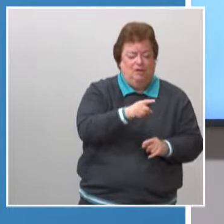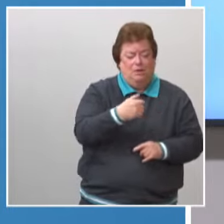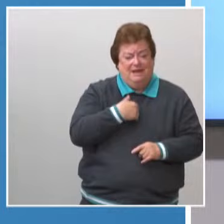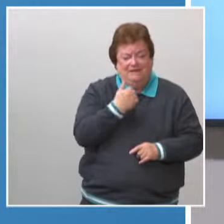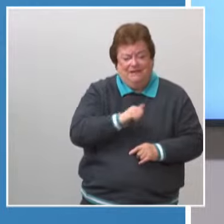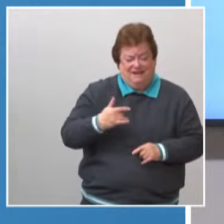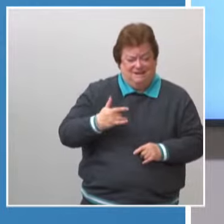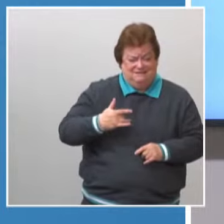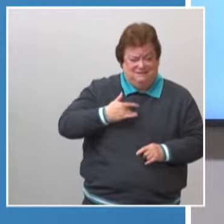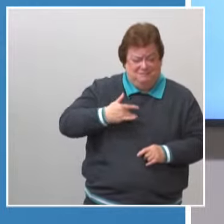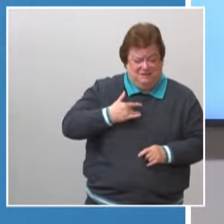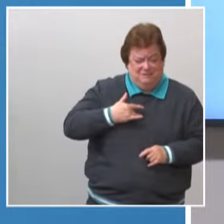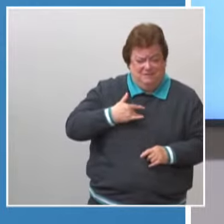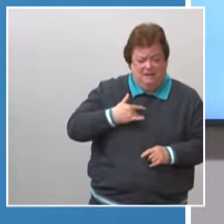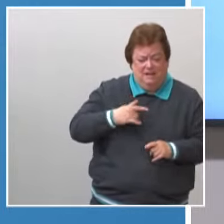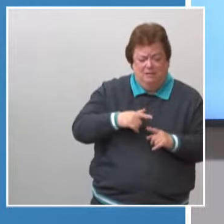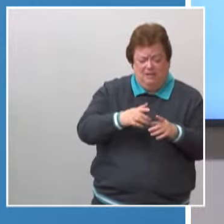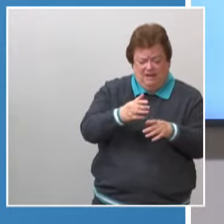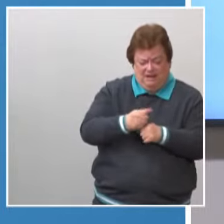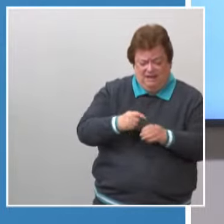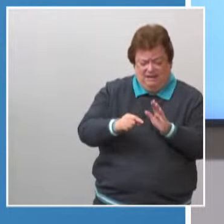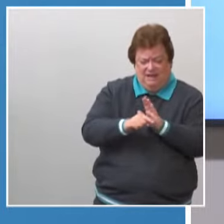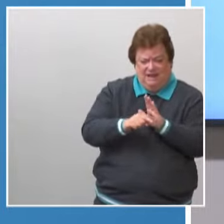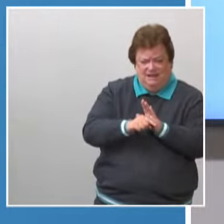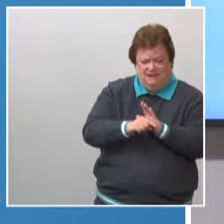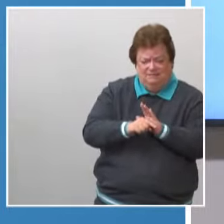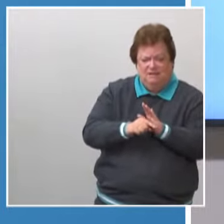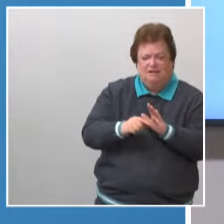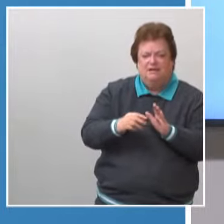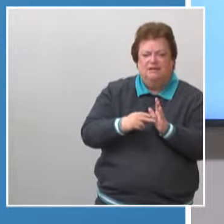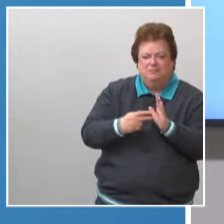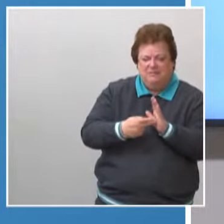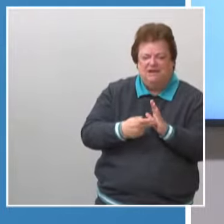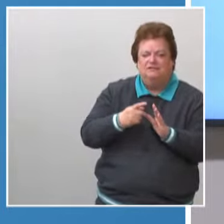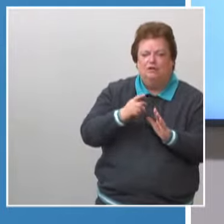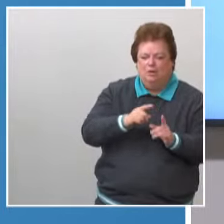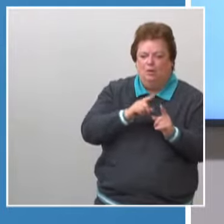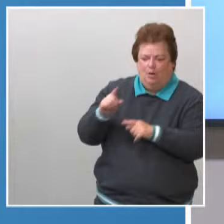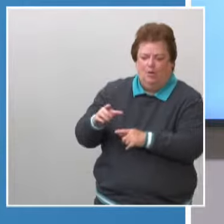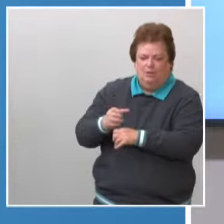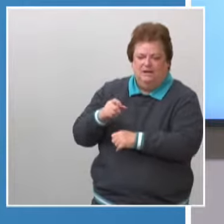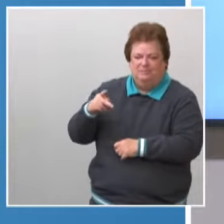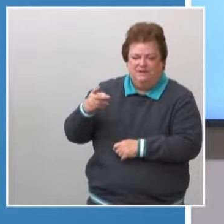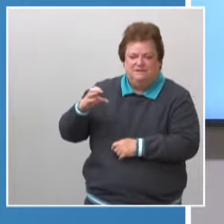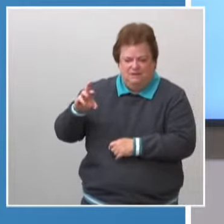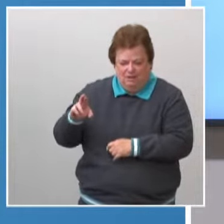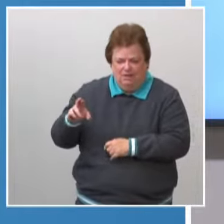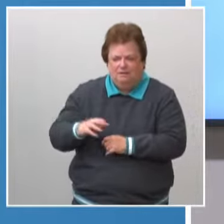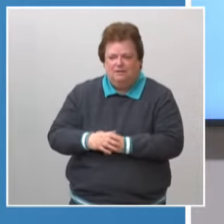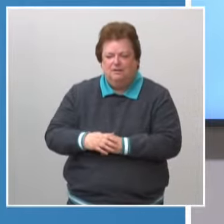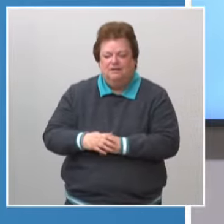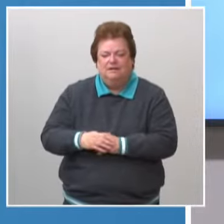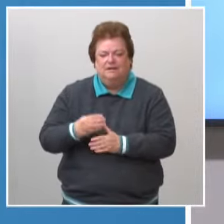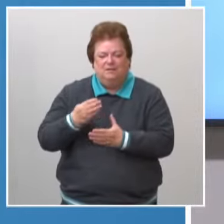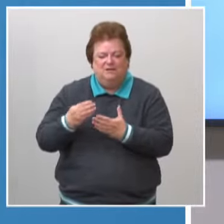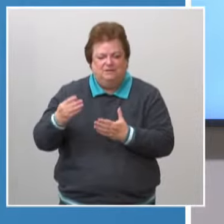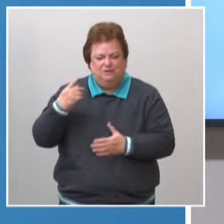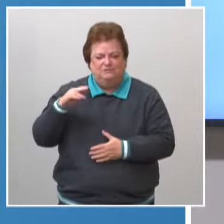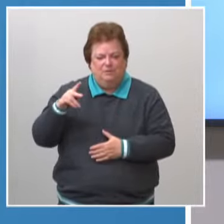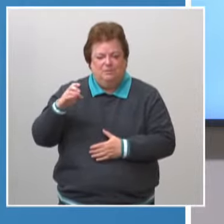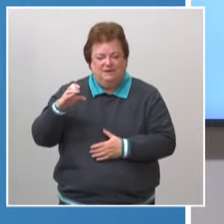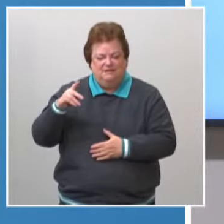symptomatic and you have a negative antigen test, that means you should have a PCR. And the materials for the PCR